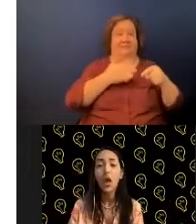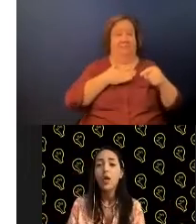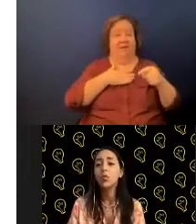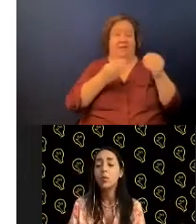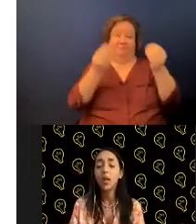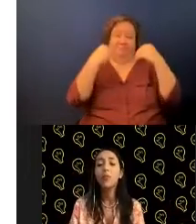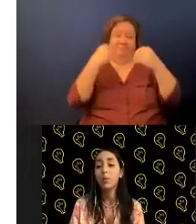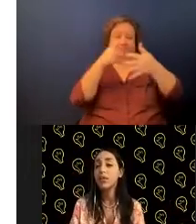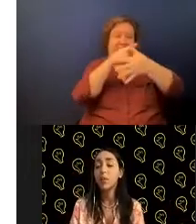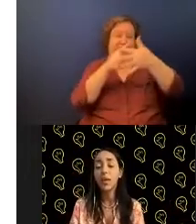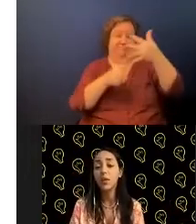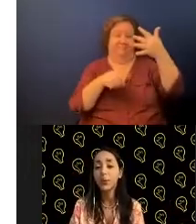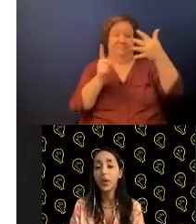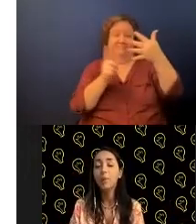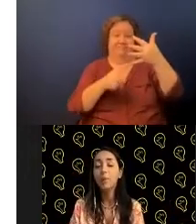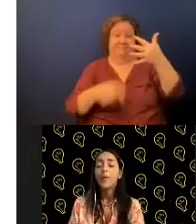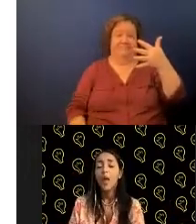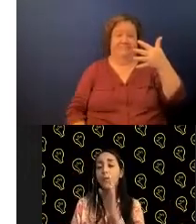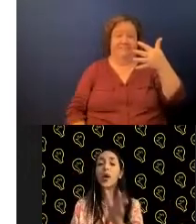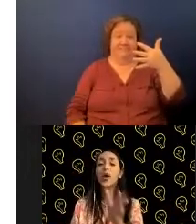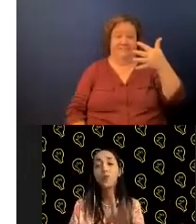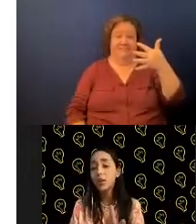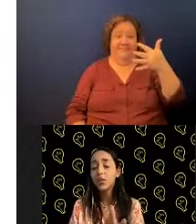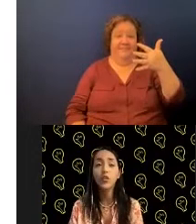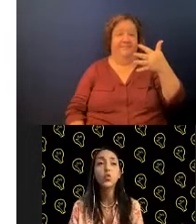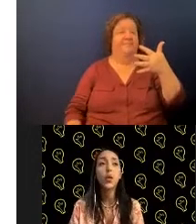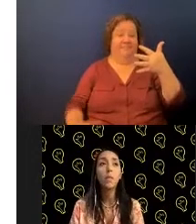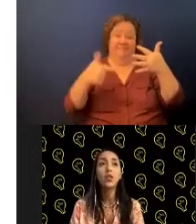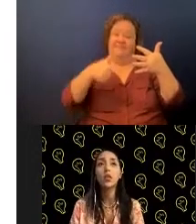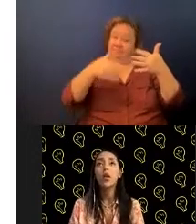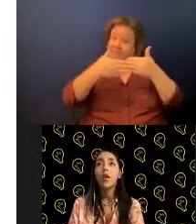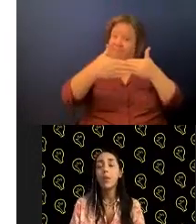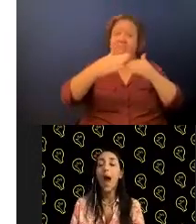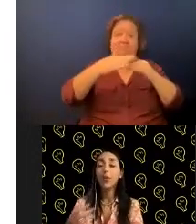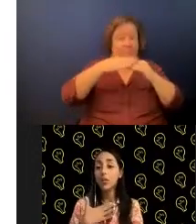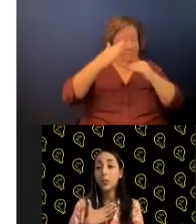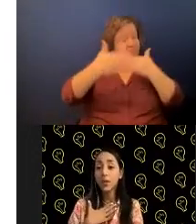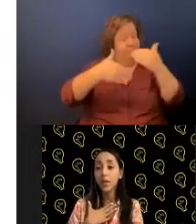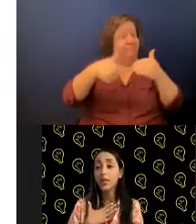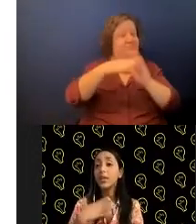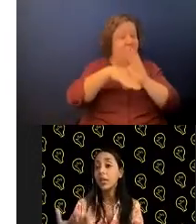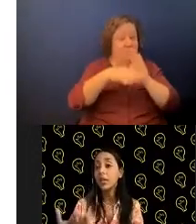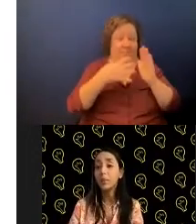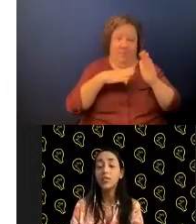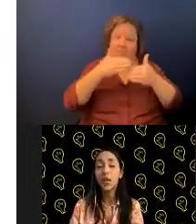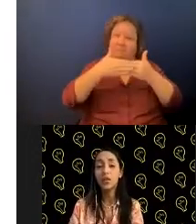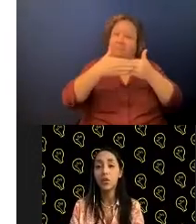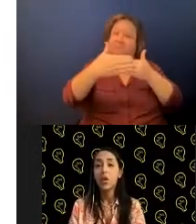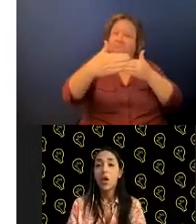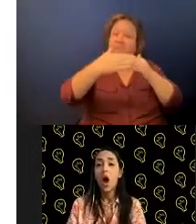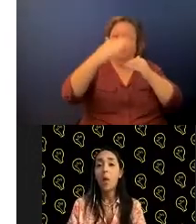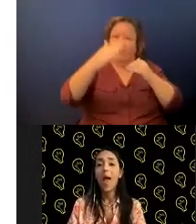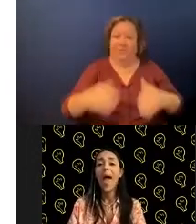sure, to develop from this amazing program. Before I finish, I just want to mention from our experience leading the Beast